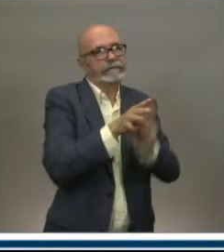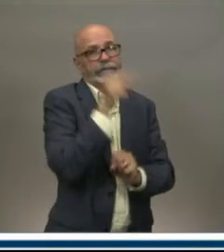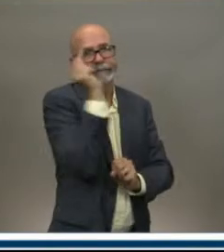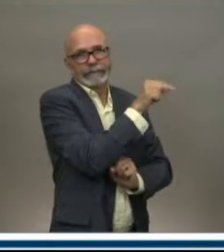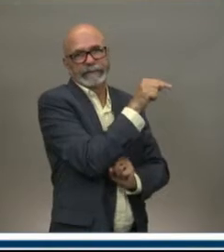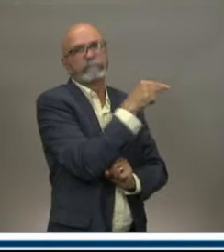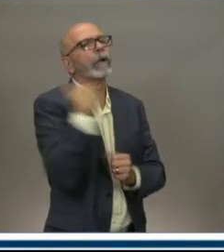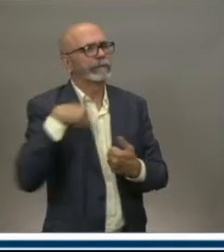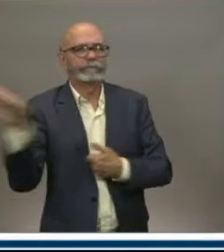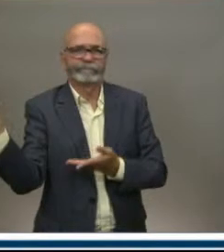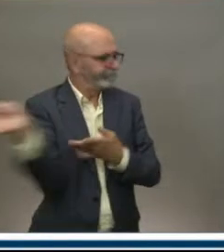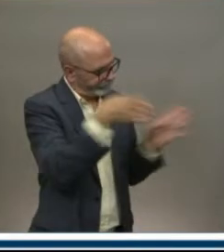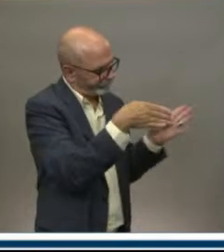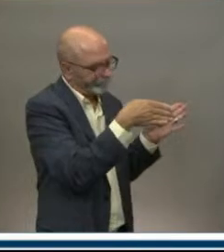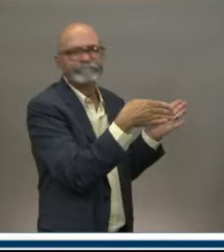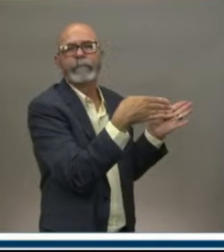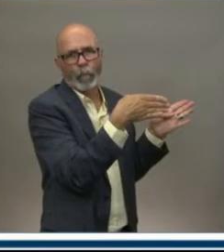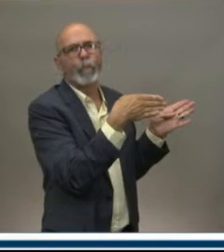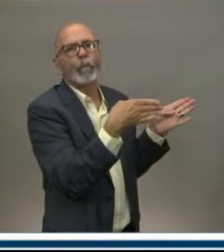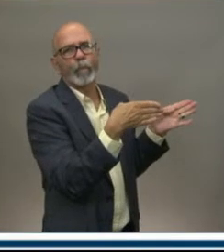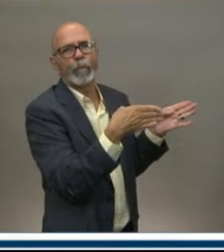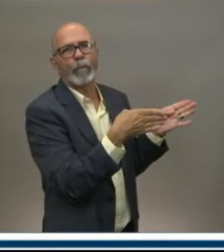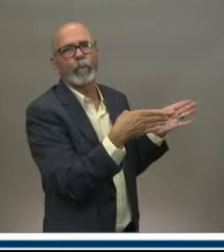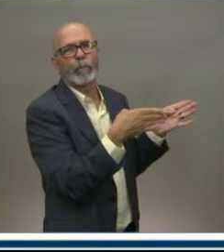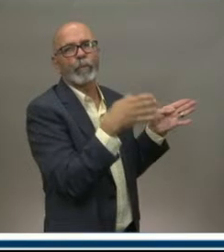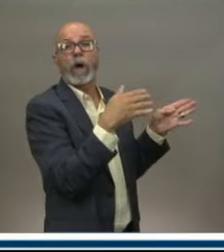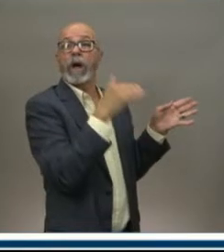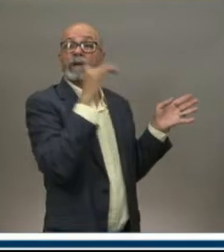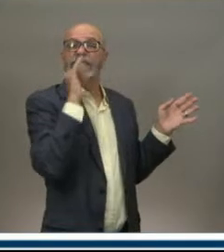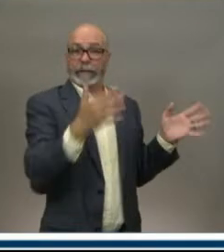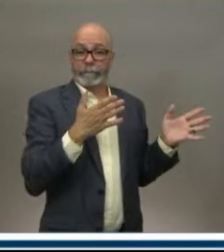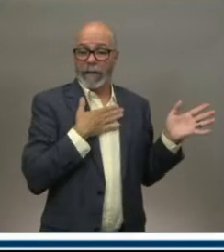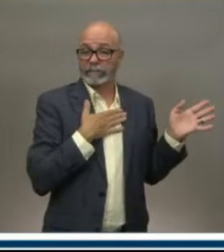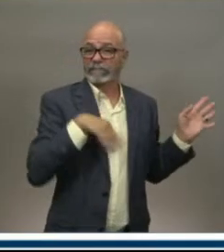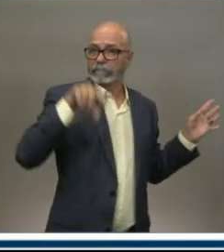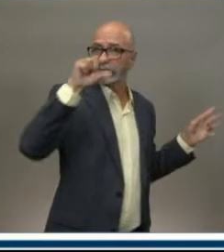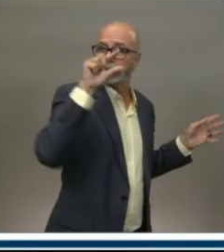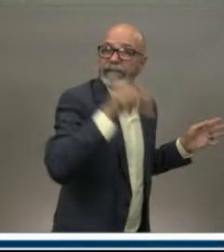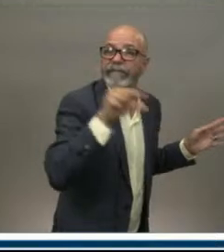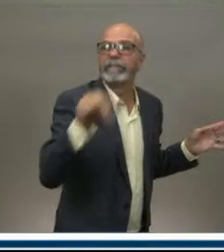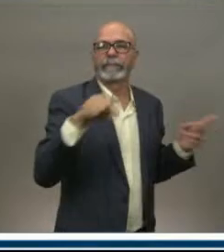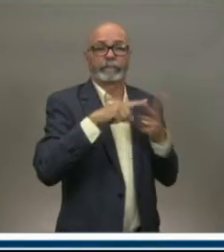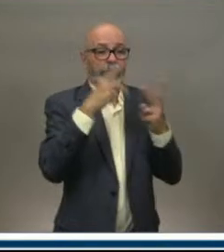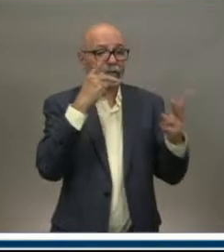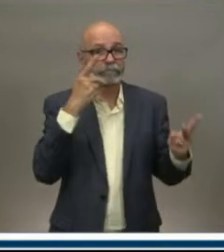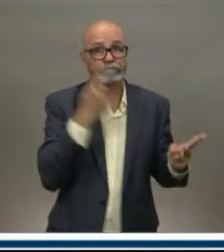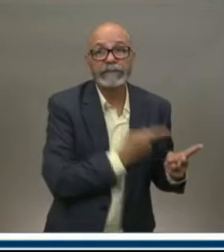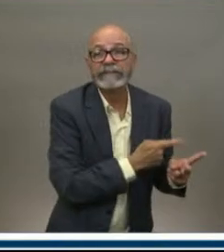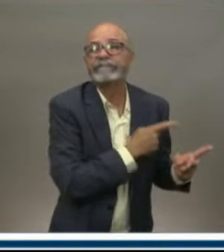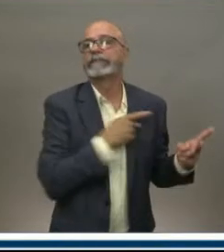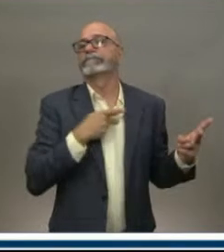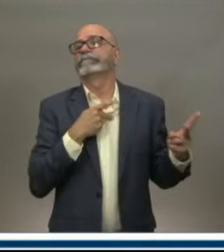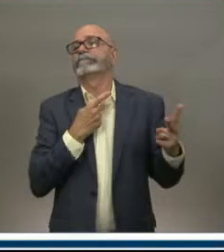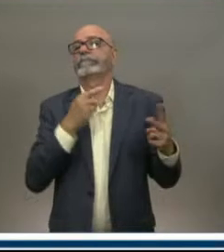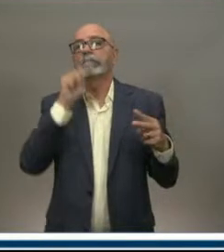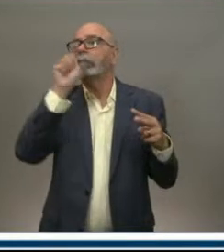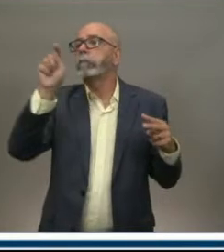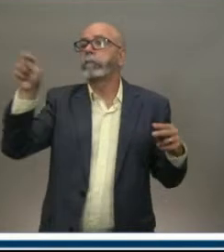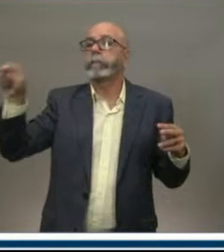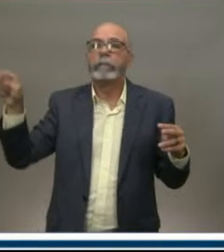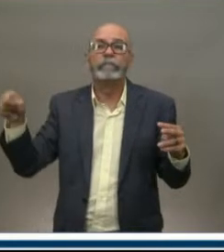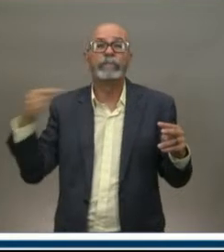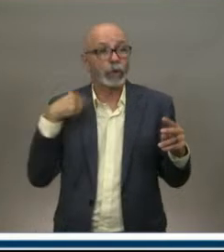there. But as a department, as a government and the province, we are taking those recommendations